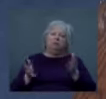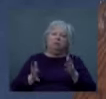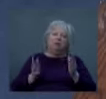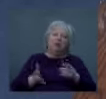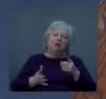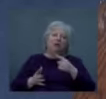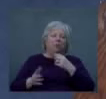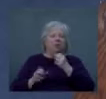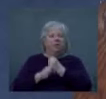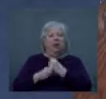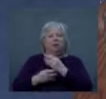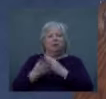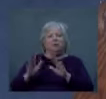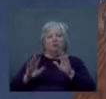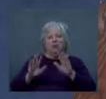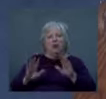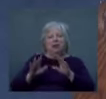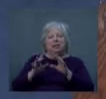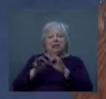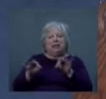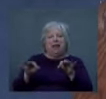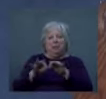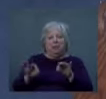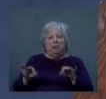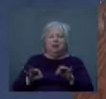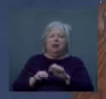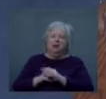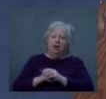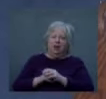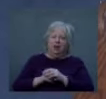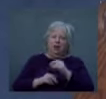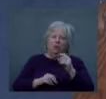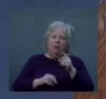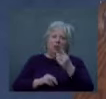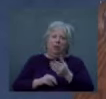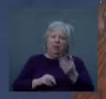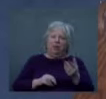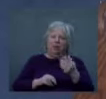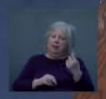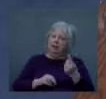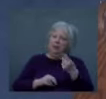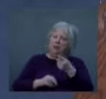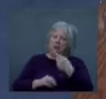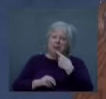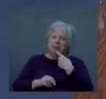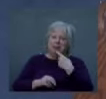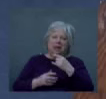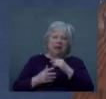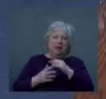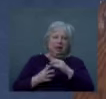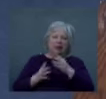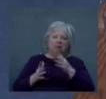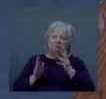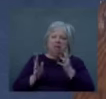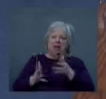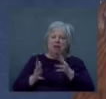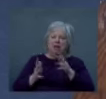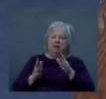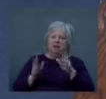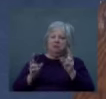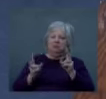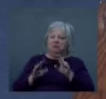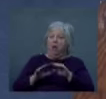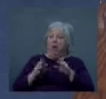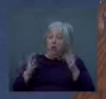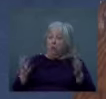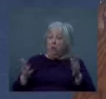great statements. And there was one thing, it just sort of something you said left it open. I just want to see what's